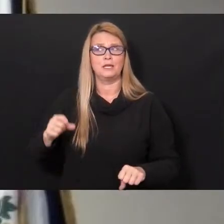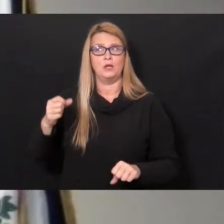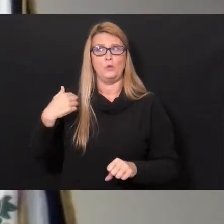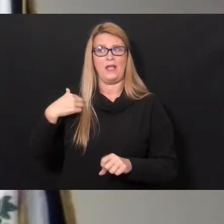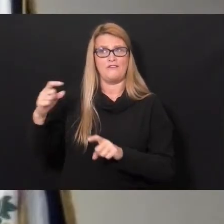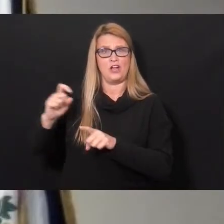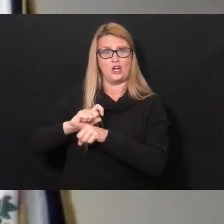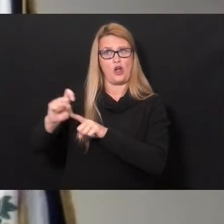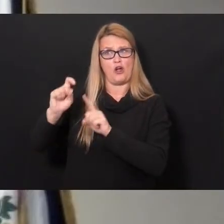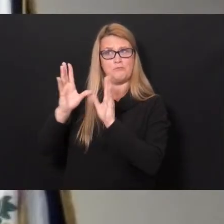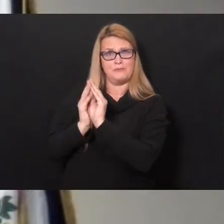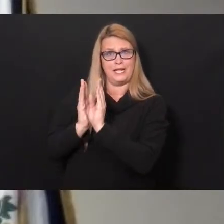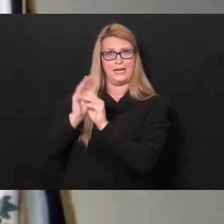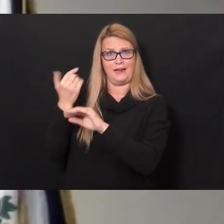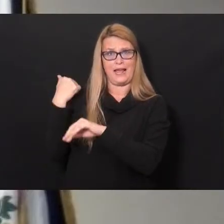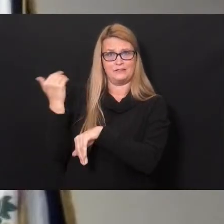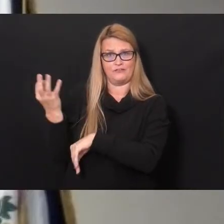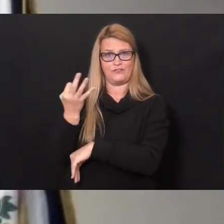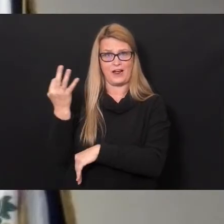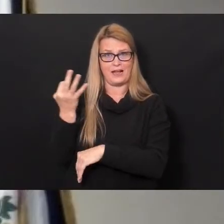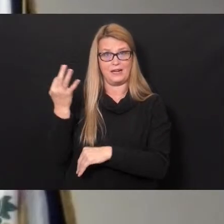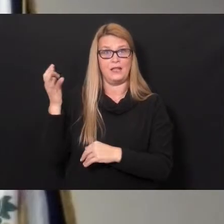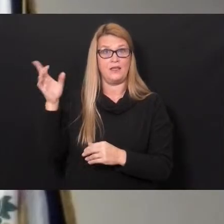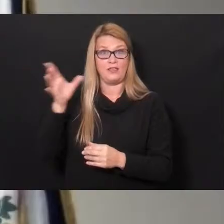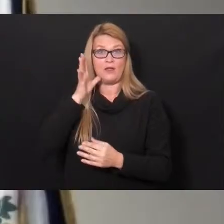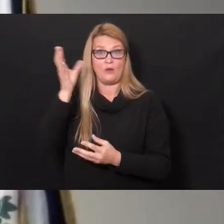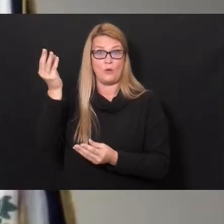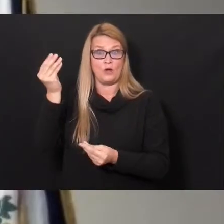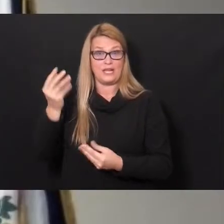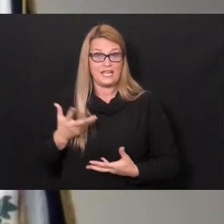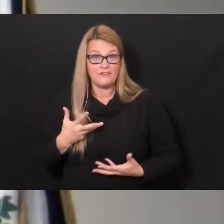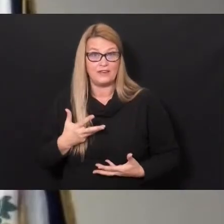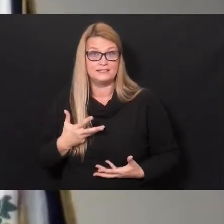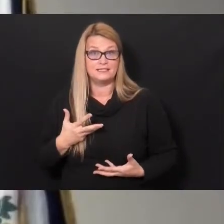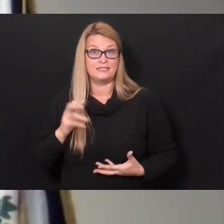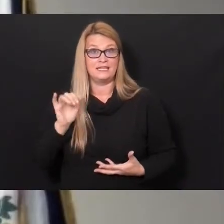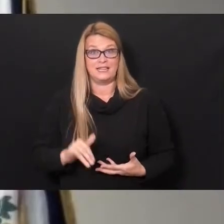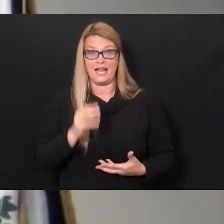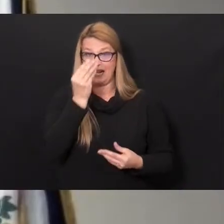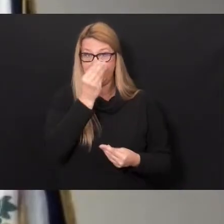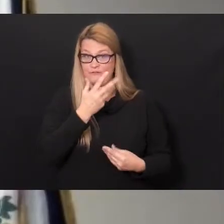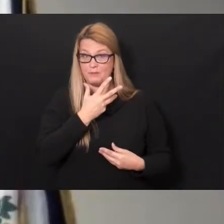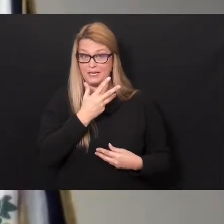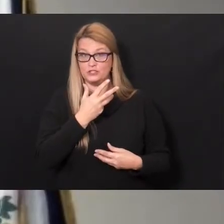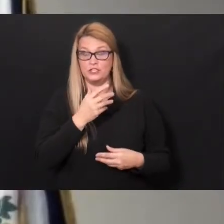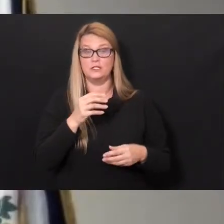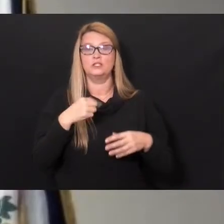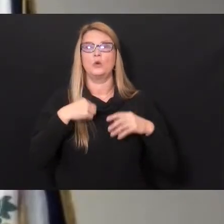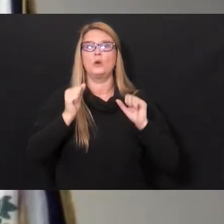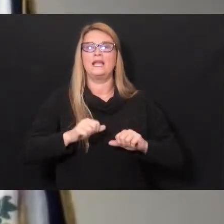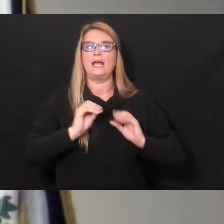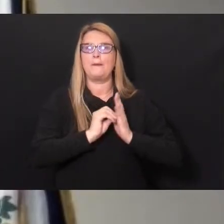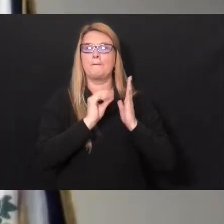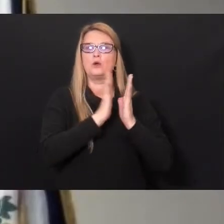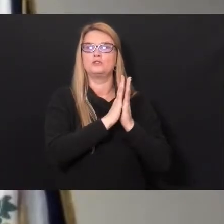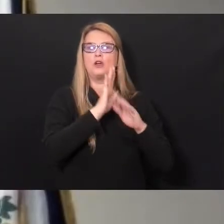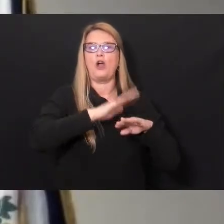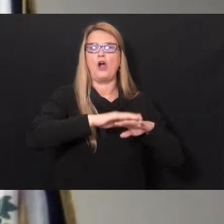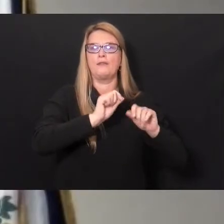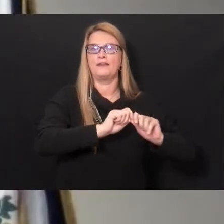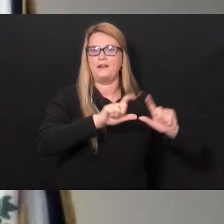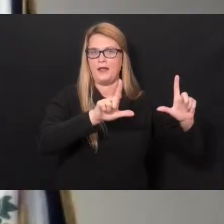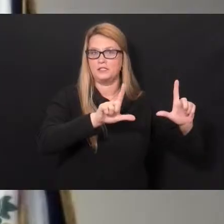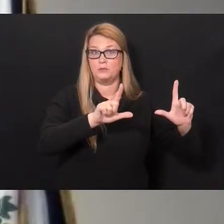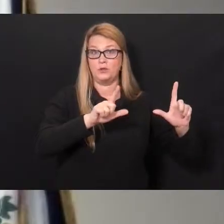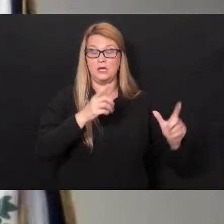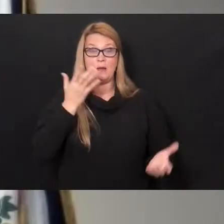Friday. We're being told they will release that information to the dashboard and allow us to see that. We've not been able to